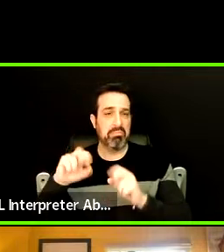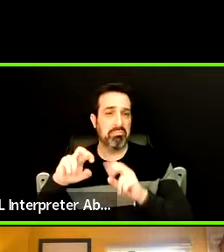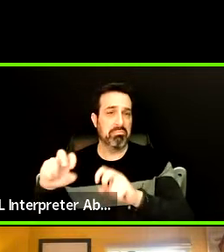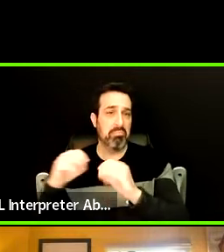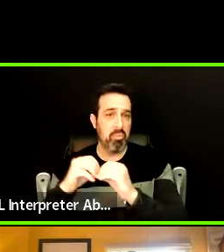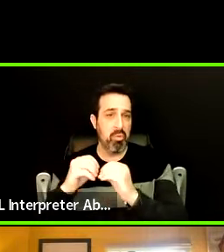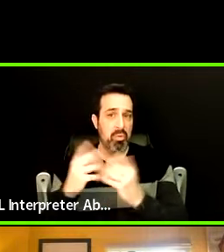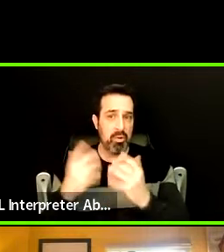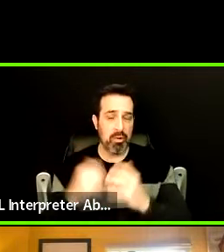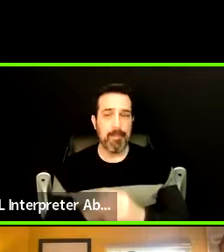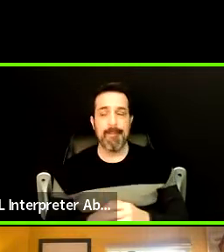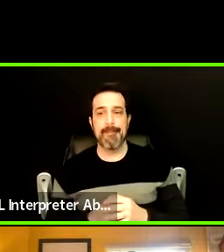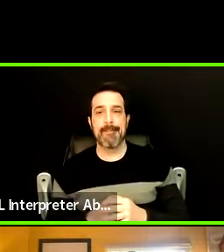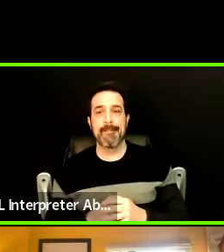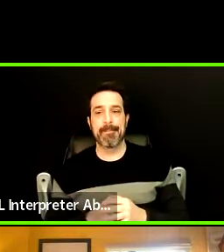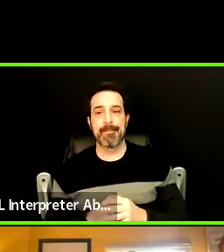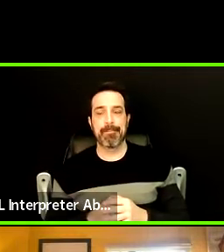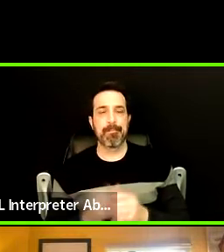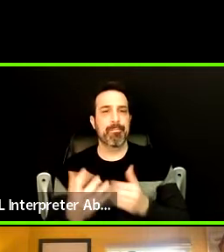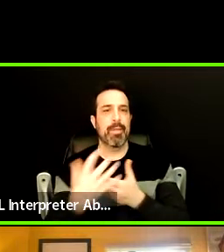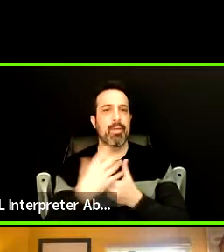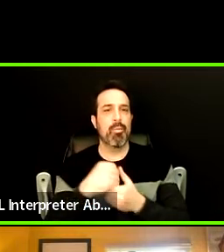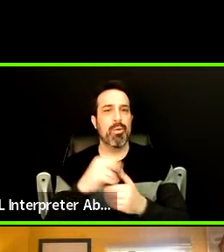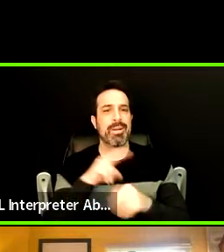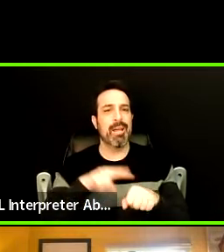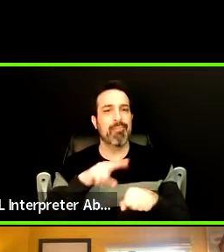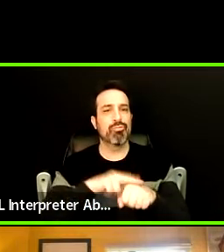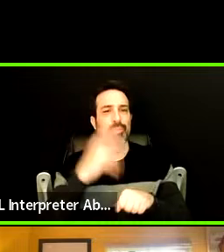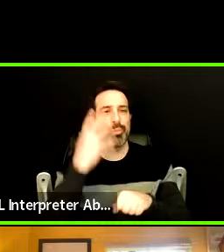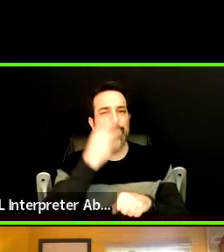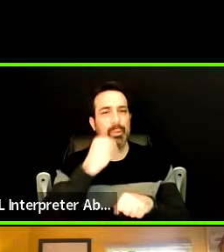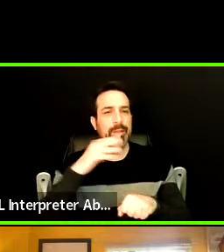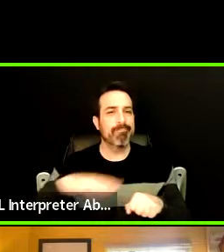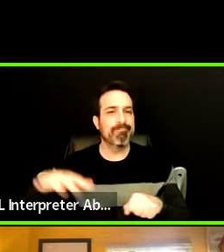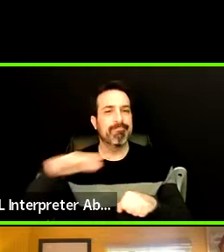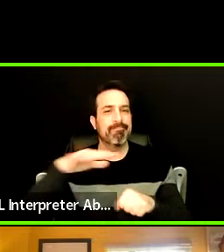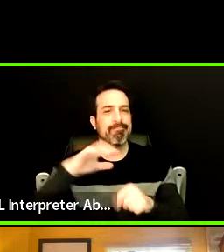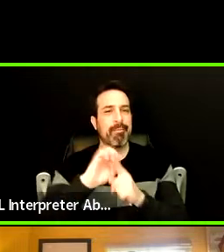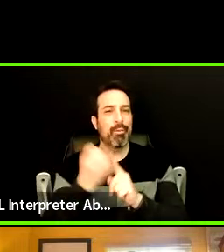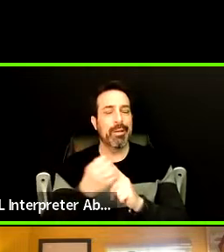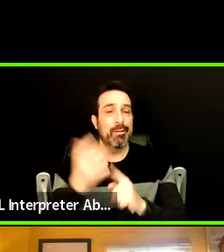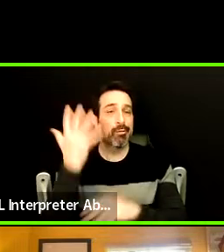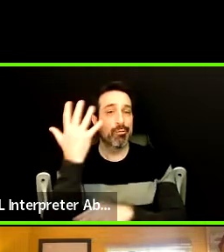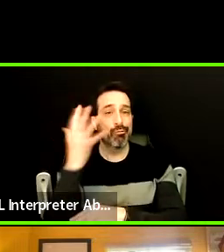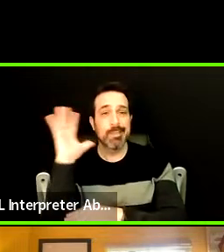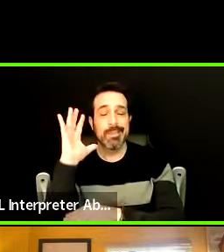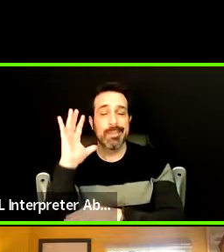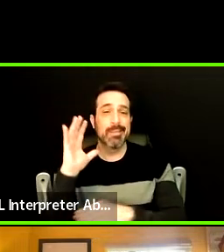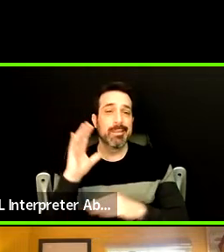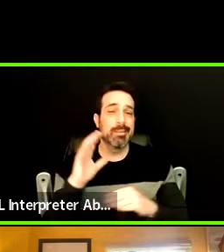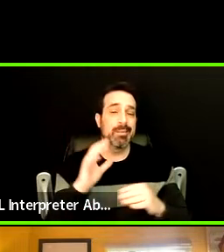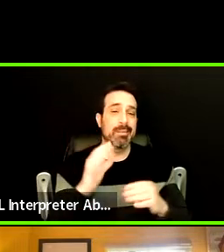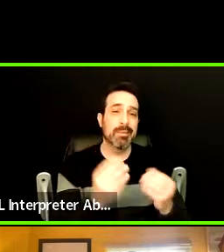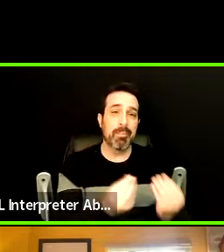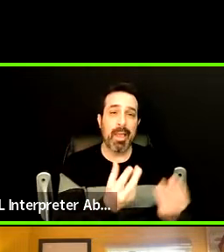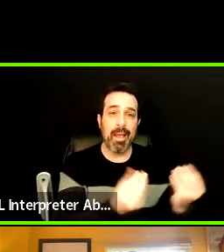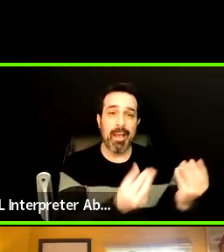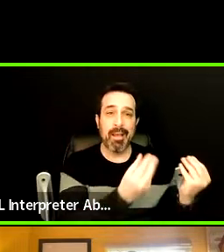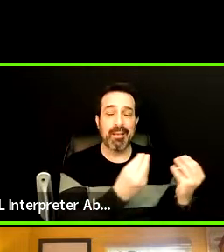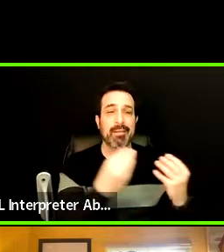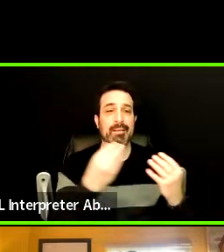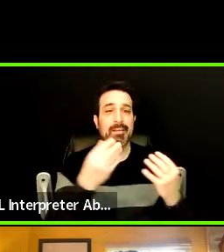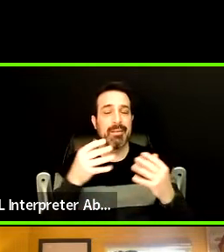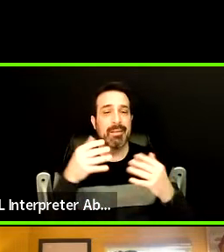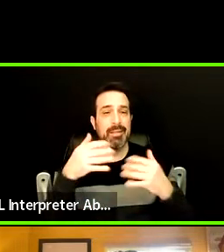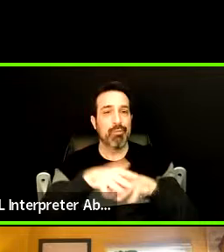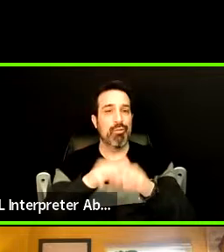maybe. Incorporating the natural beauty of our environment. So trees and plantings integrated in the